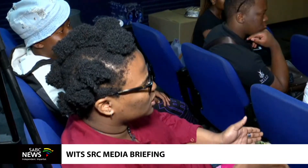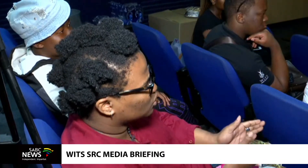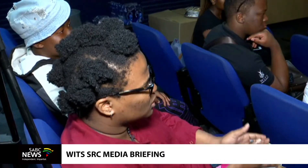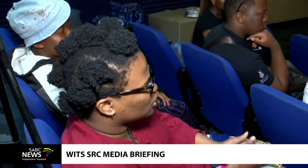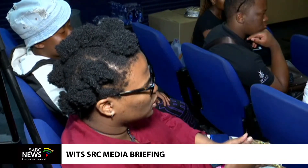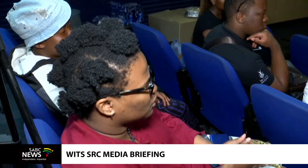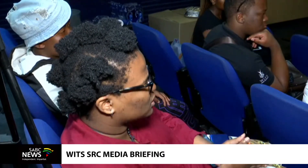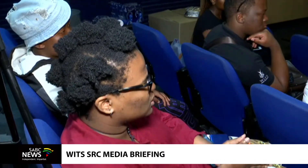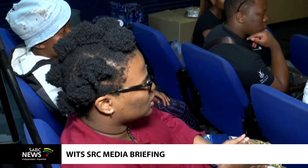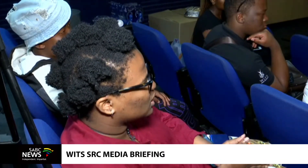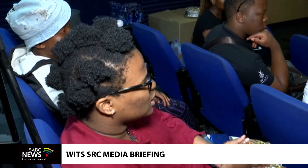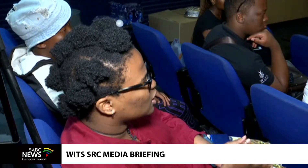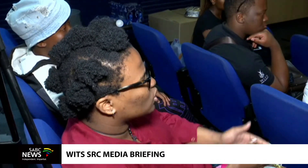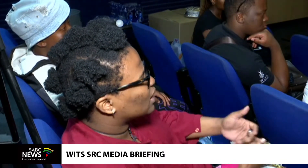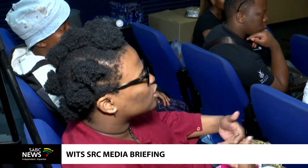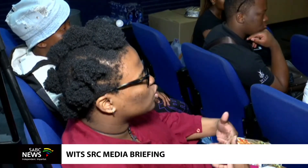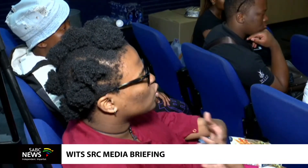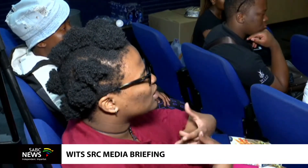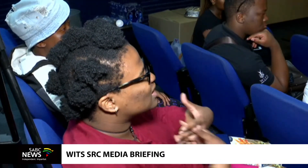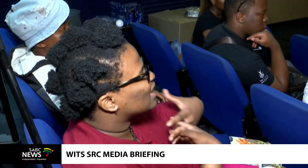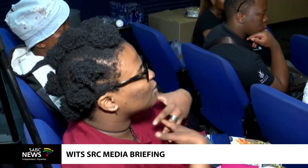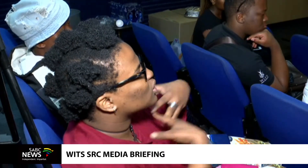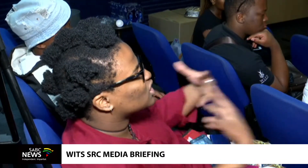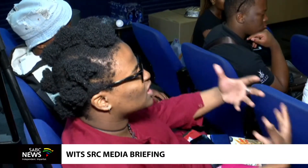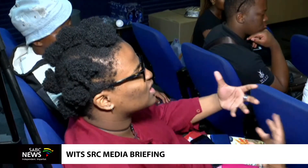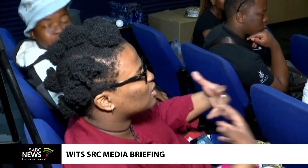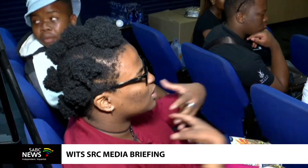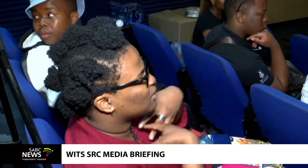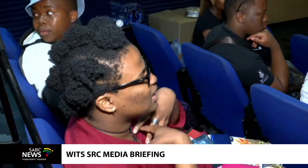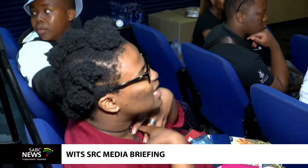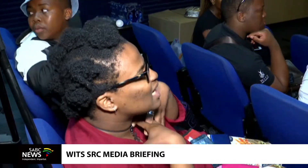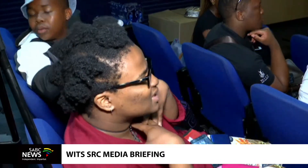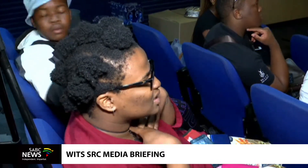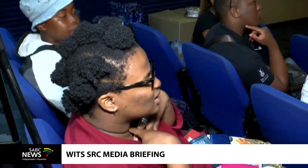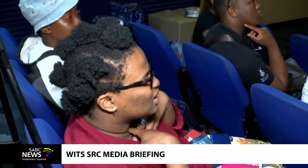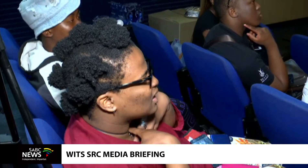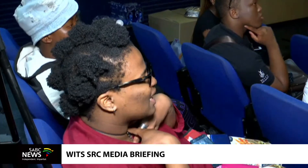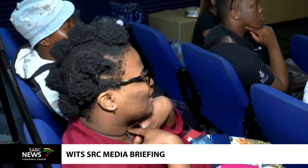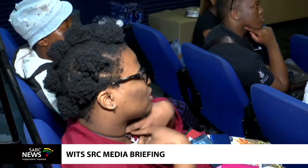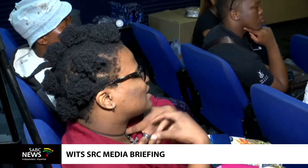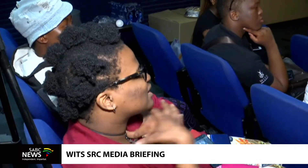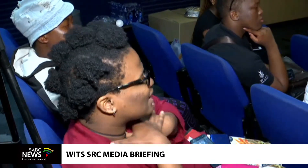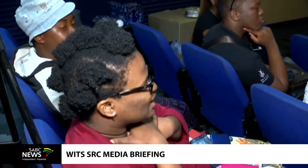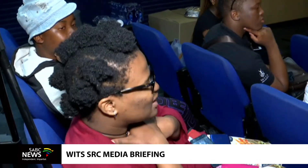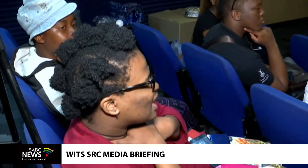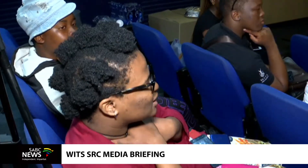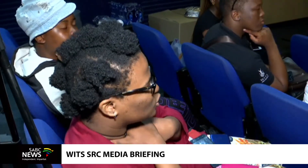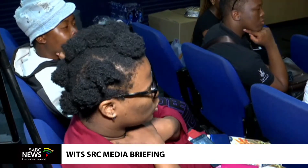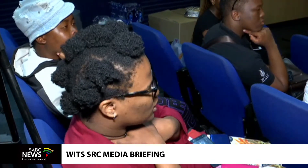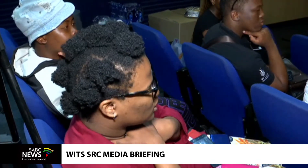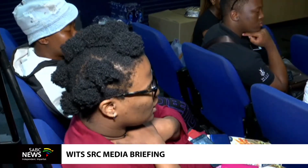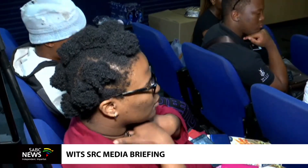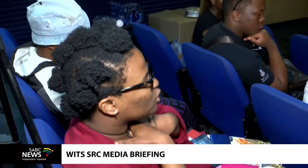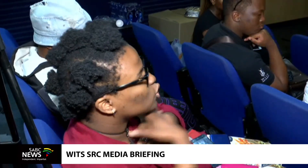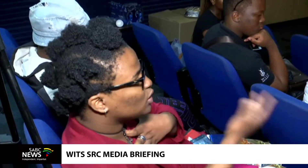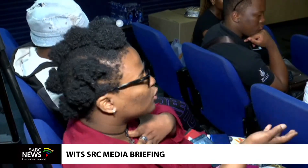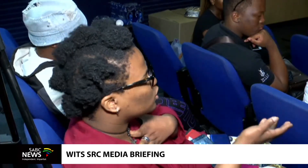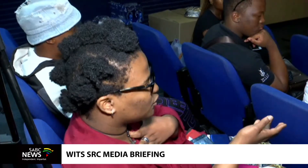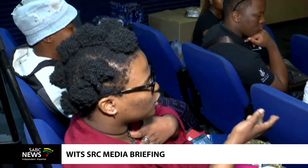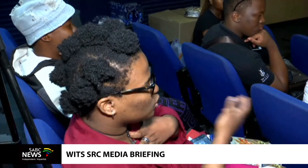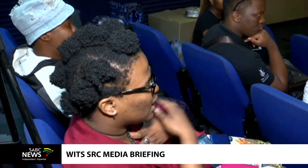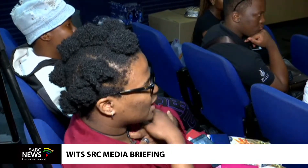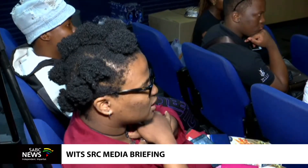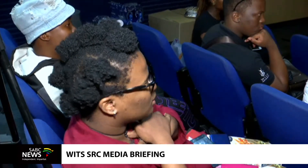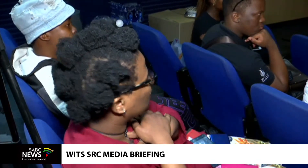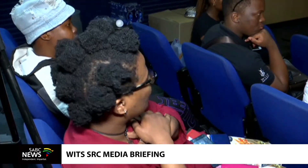third parties within the university? So I'd like to know, is there any protection that maybe the SRC can at least guarantee us as students, because we